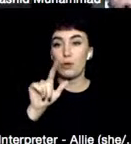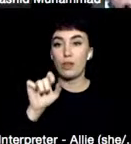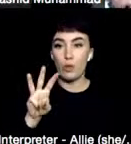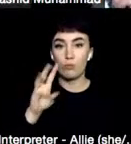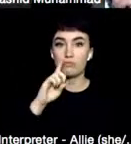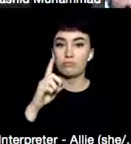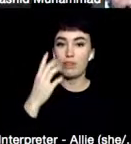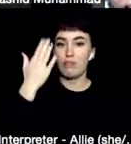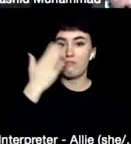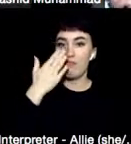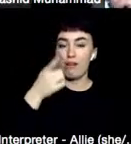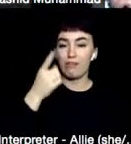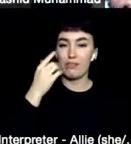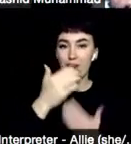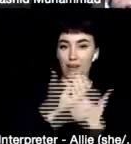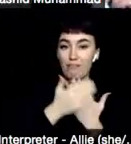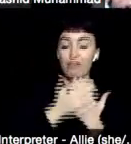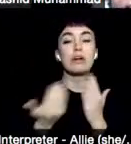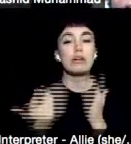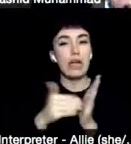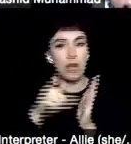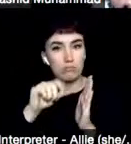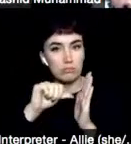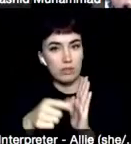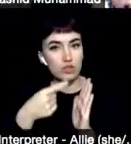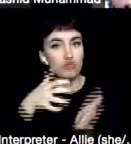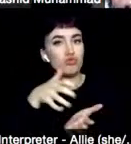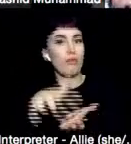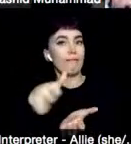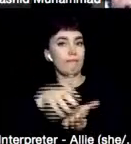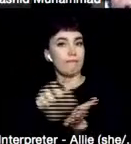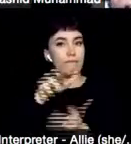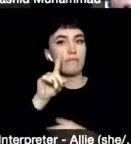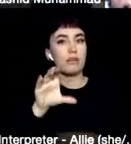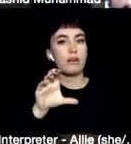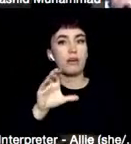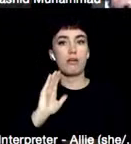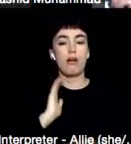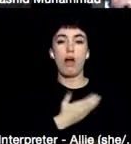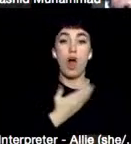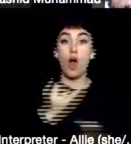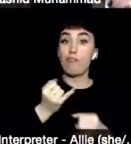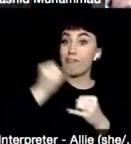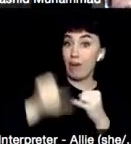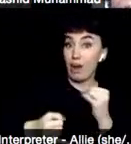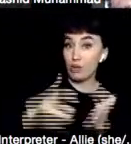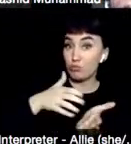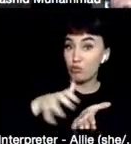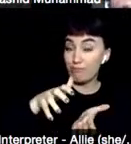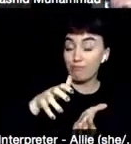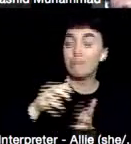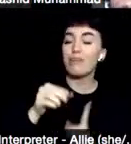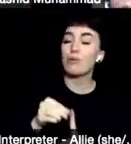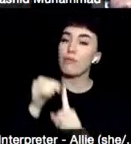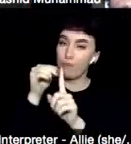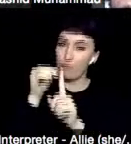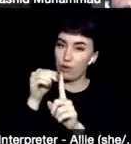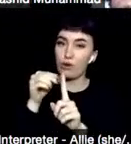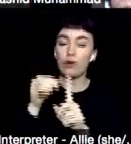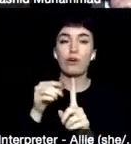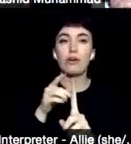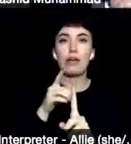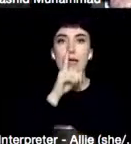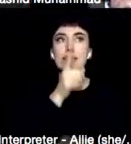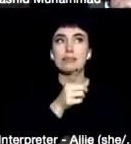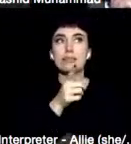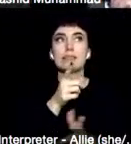This again is a draft document. It is our final draft. However, it is